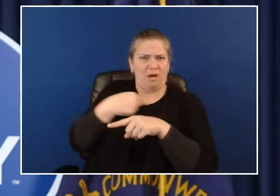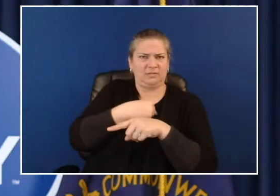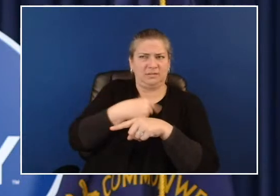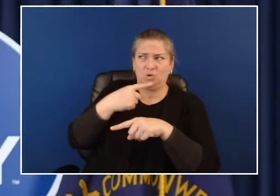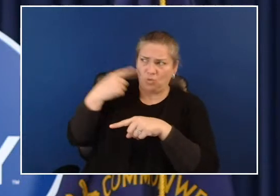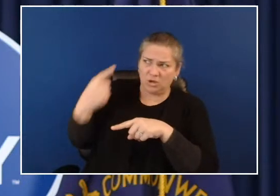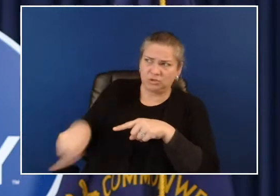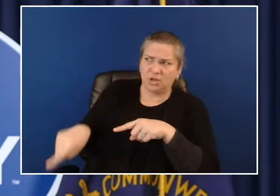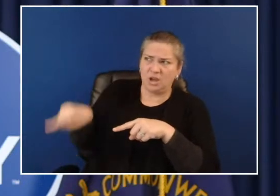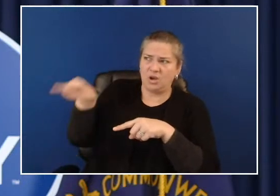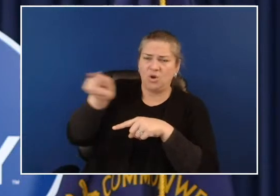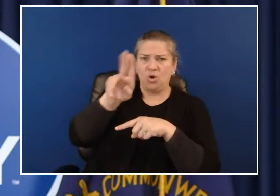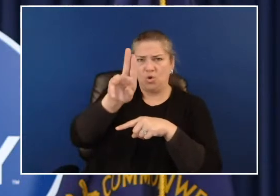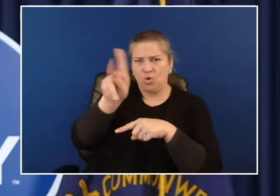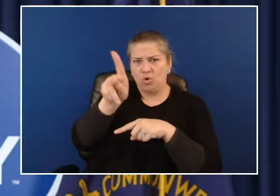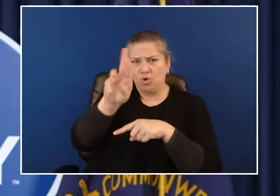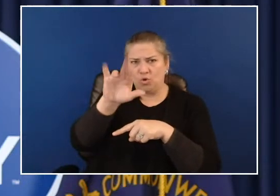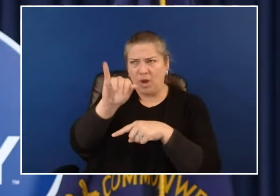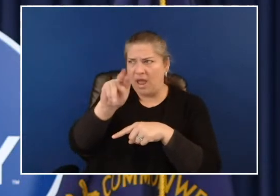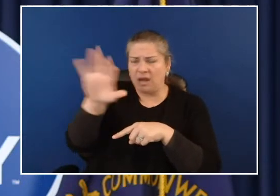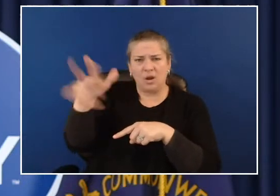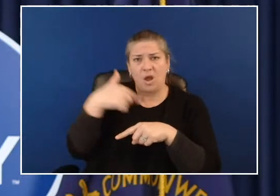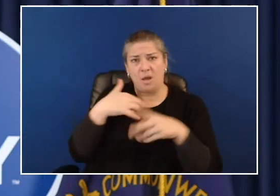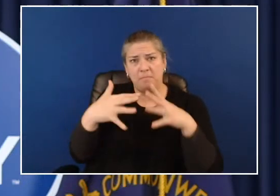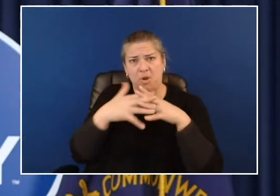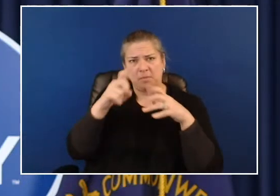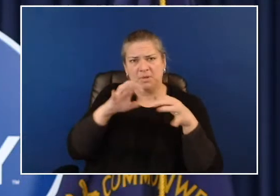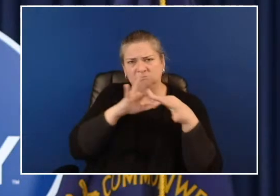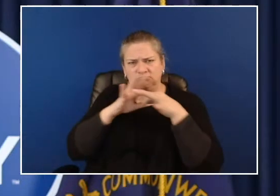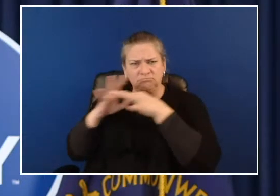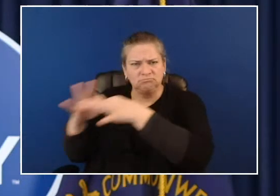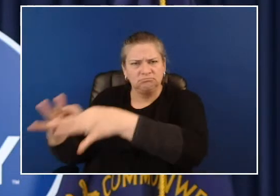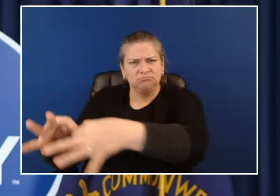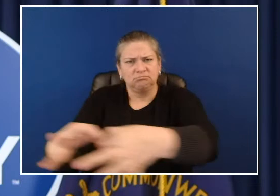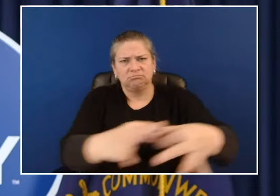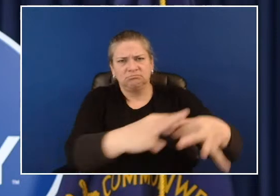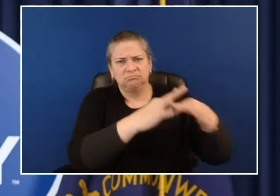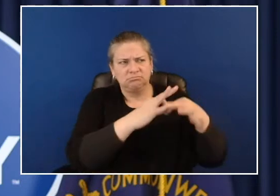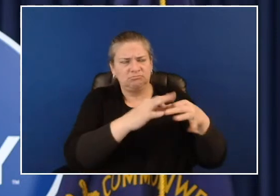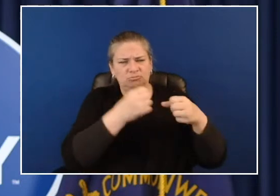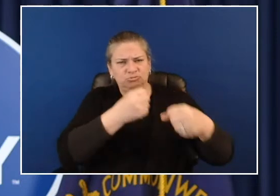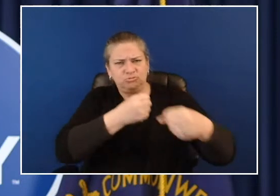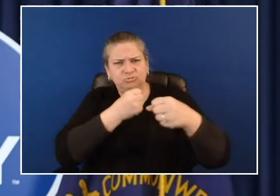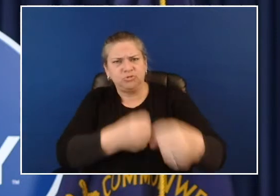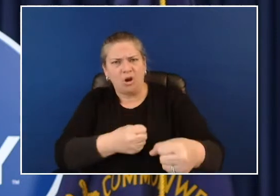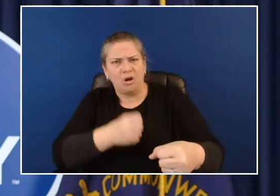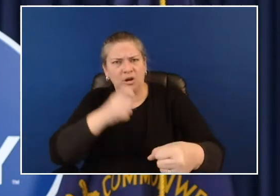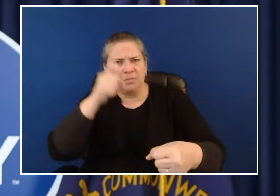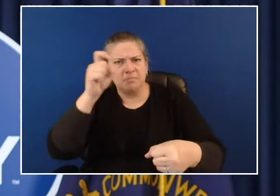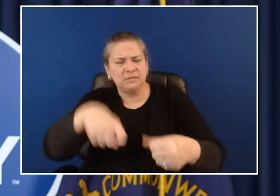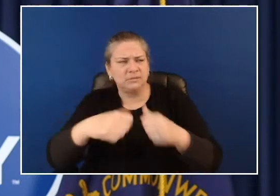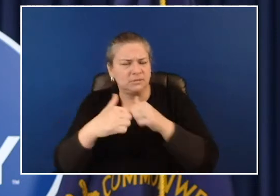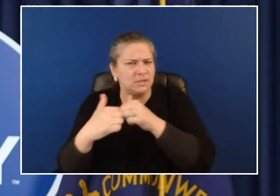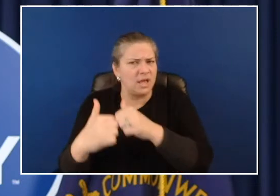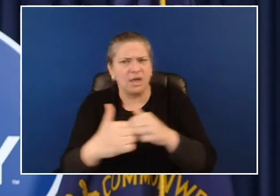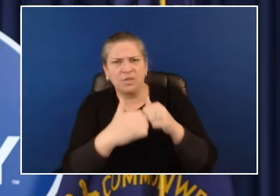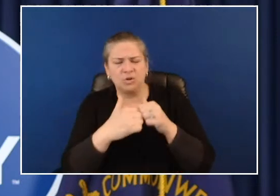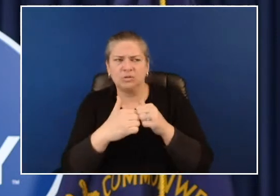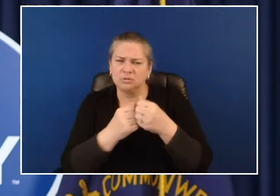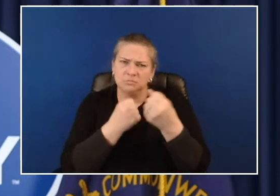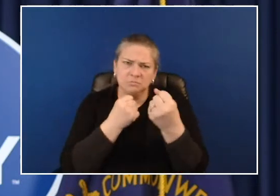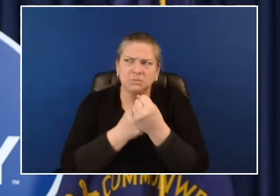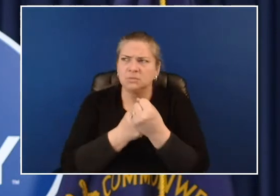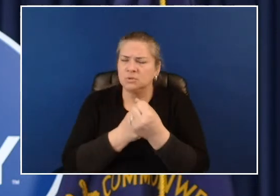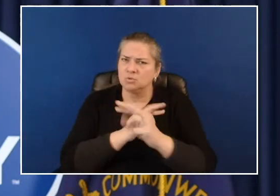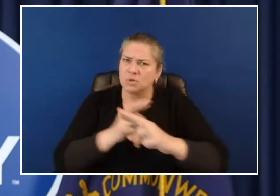it's got to be one America, one, as strong as we have ever been and ready to meet whatever